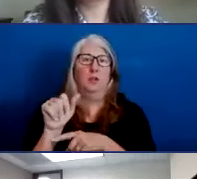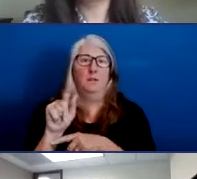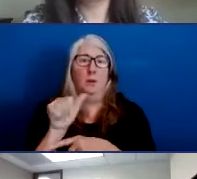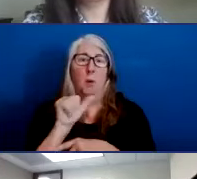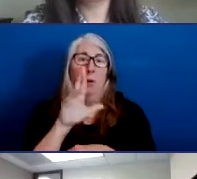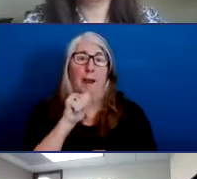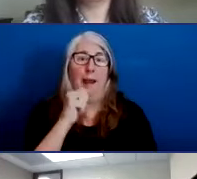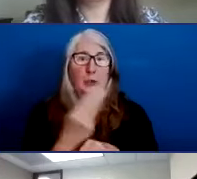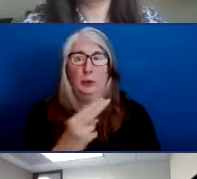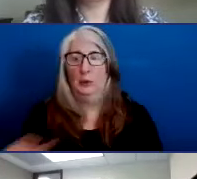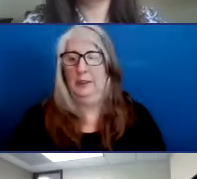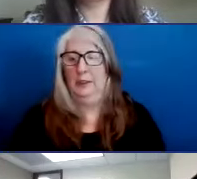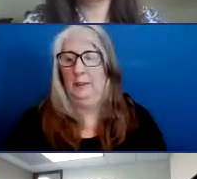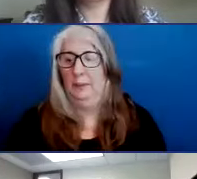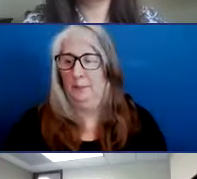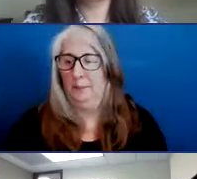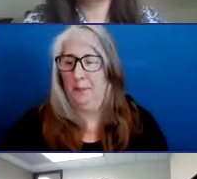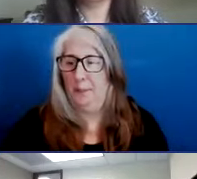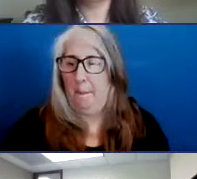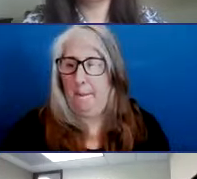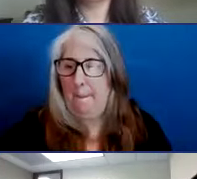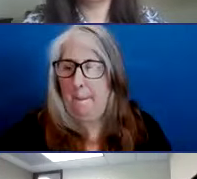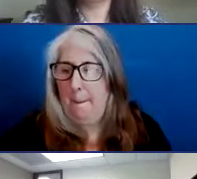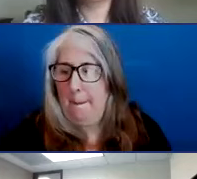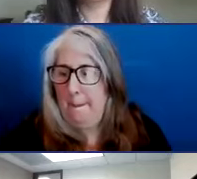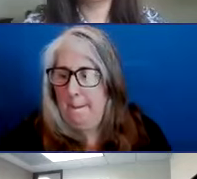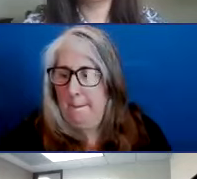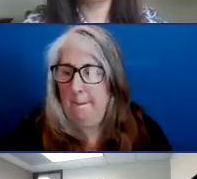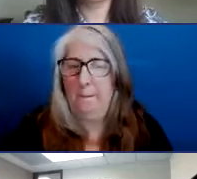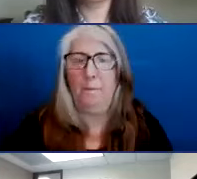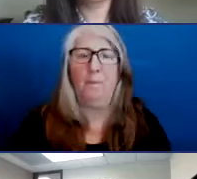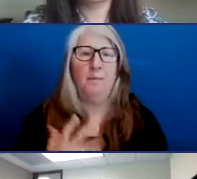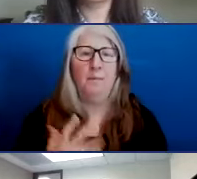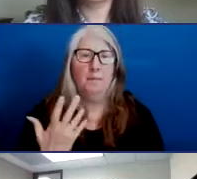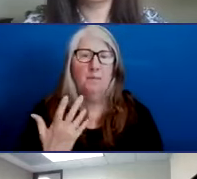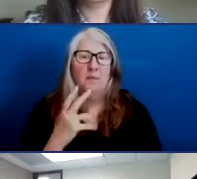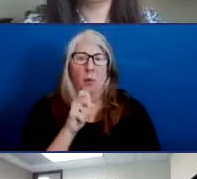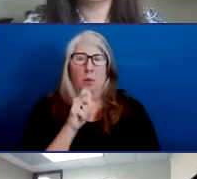how do I say this? Not using the data.